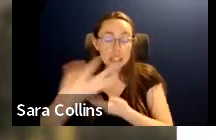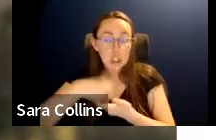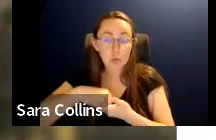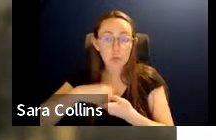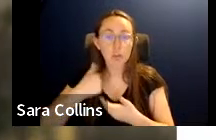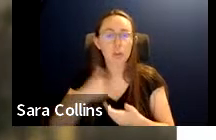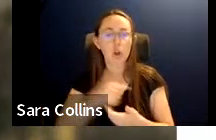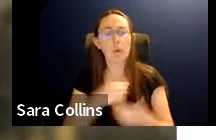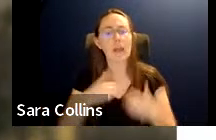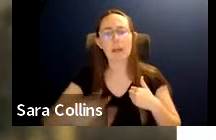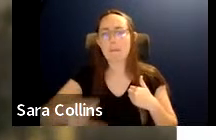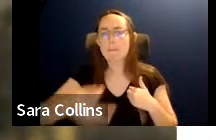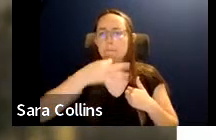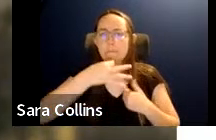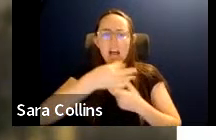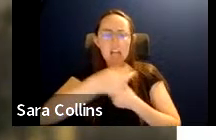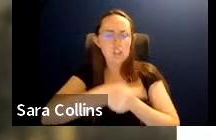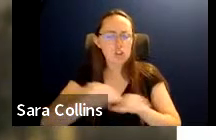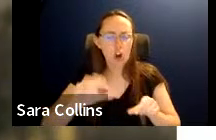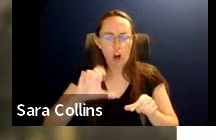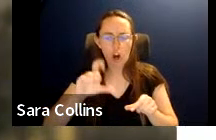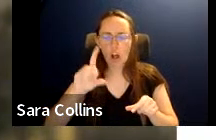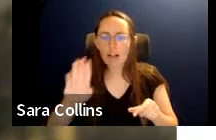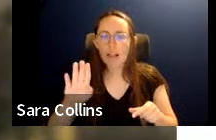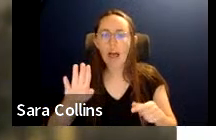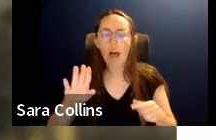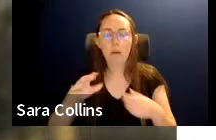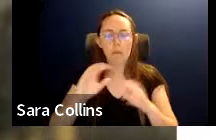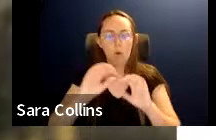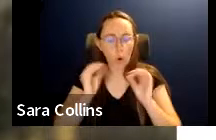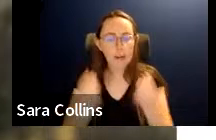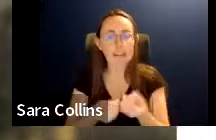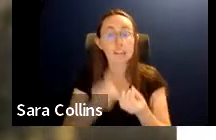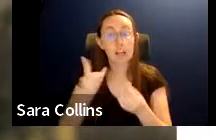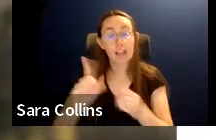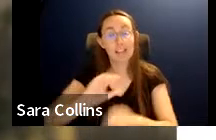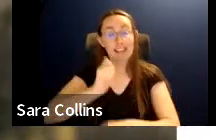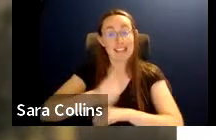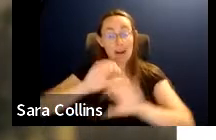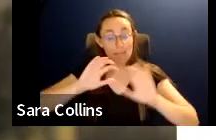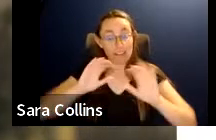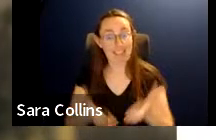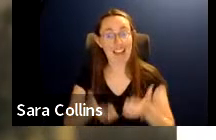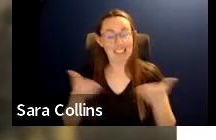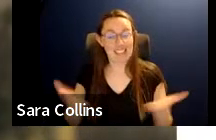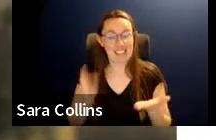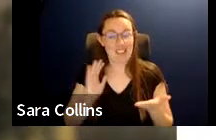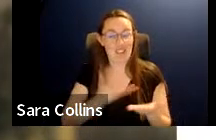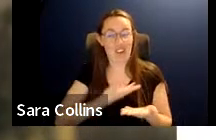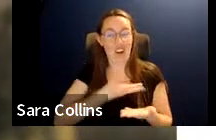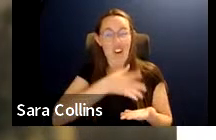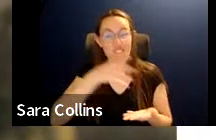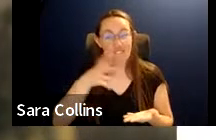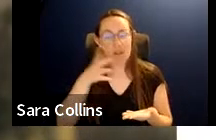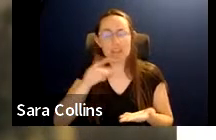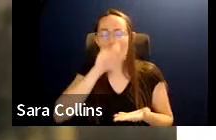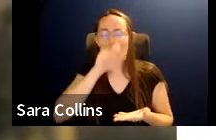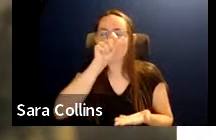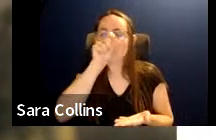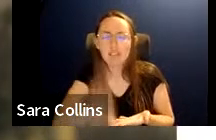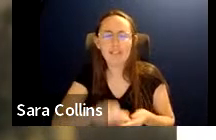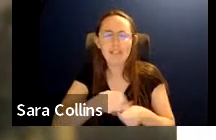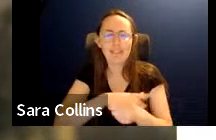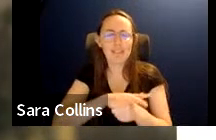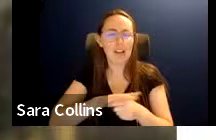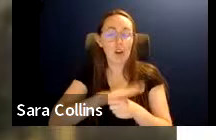gardener clubs or organizations that do classes at our farm, and they love this area because it's a really comfortable